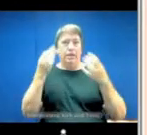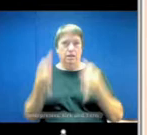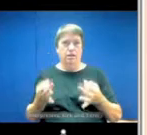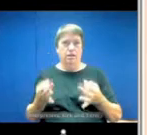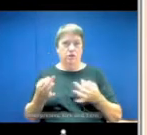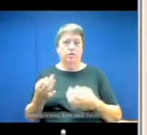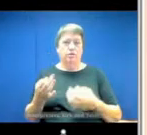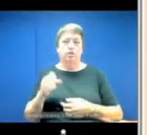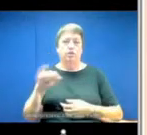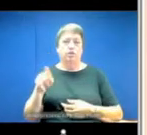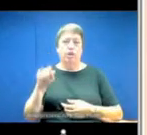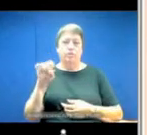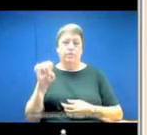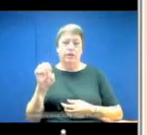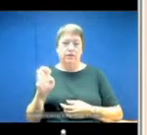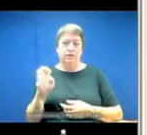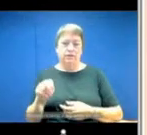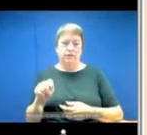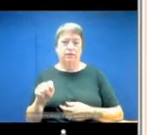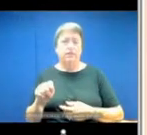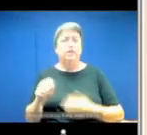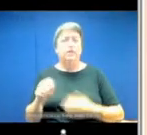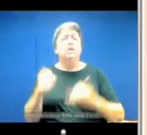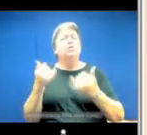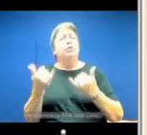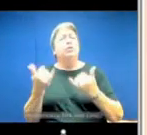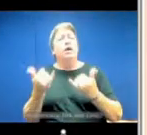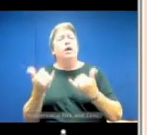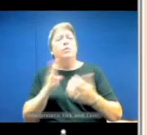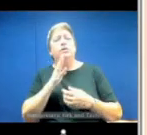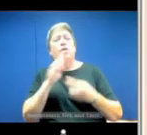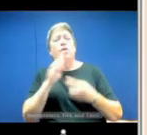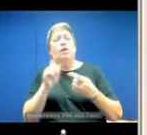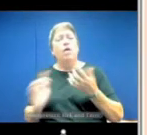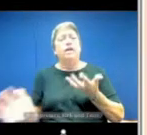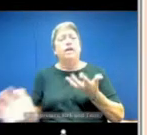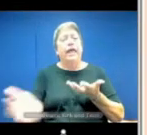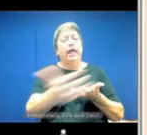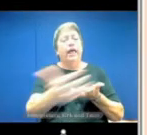So I want to spend a little bit more time on gathering information and facilitating settlement.